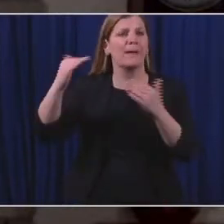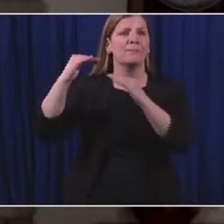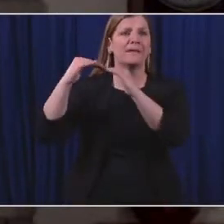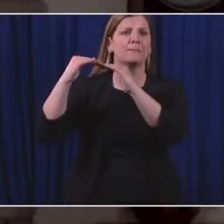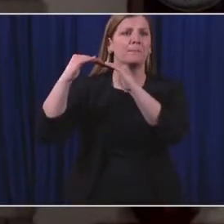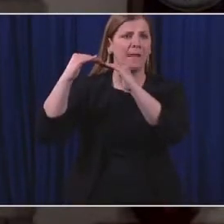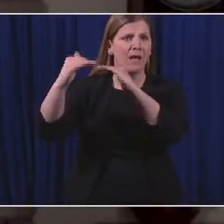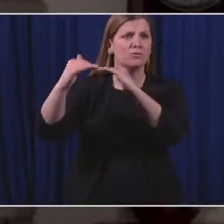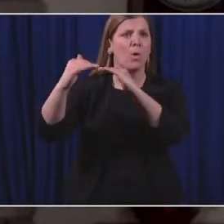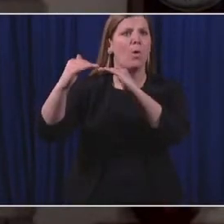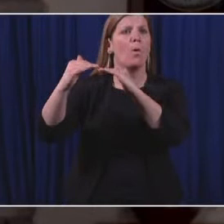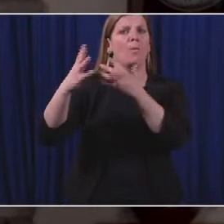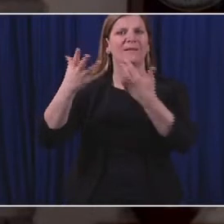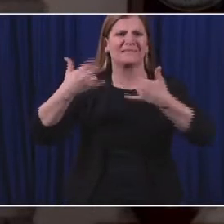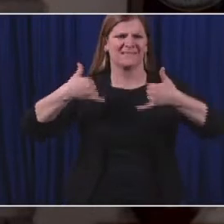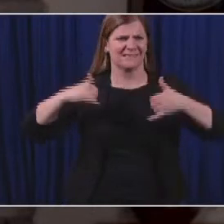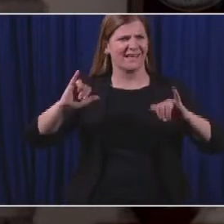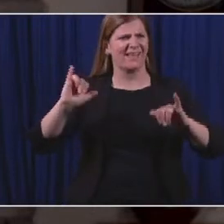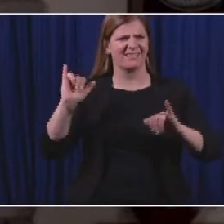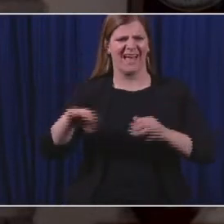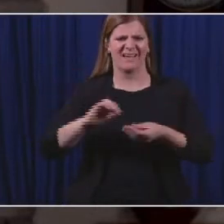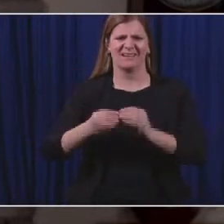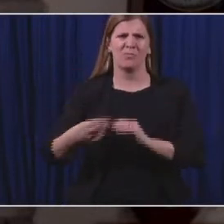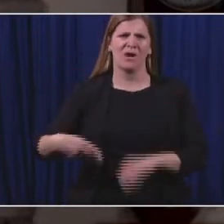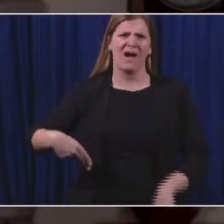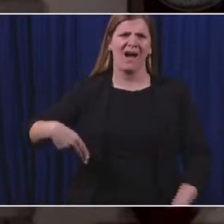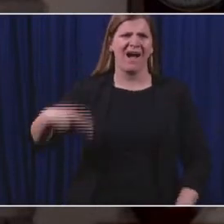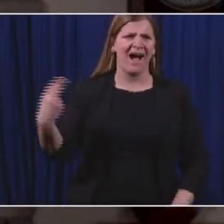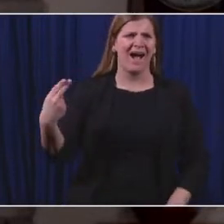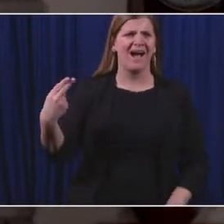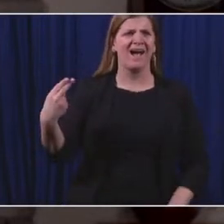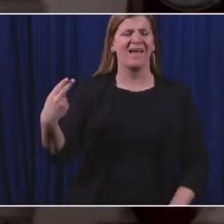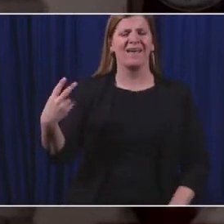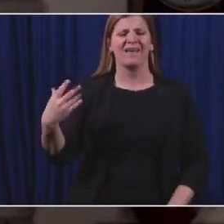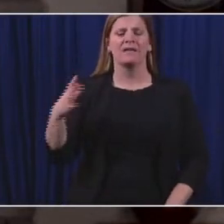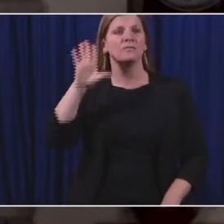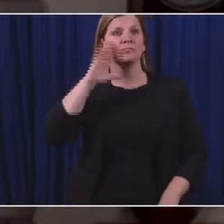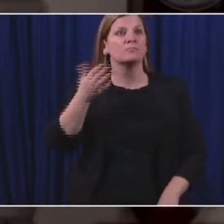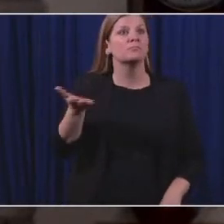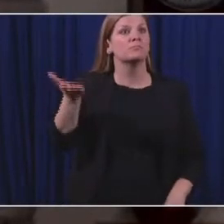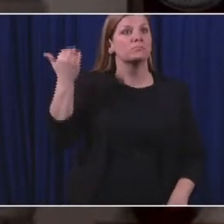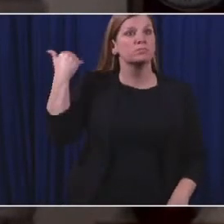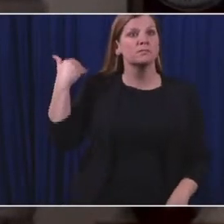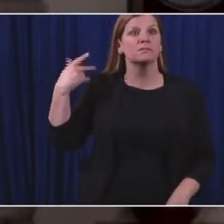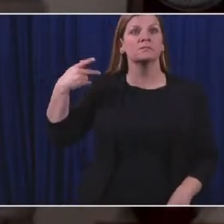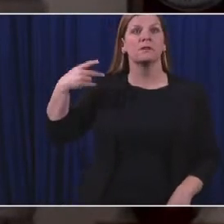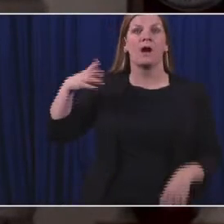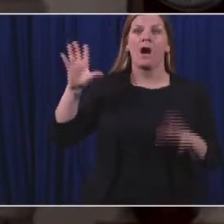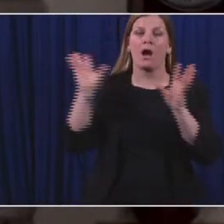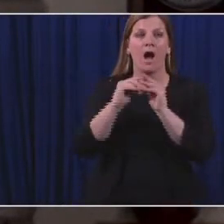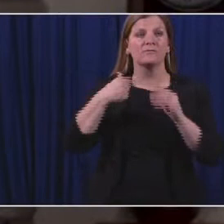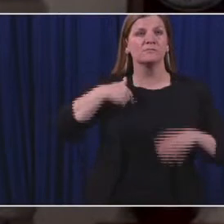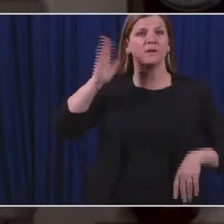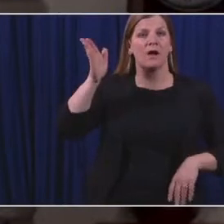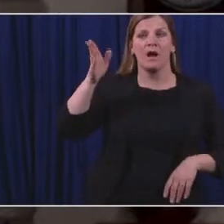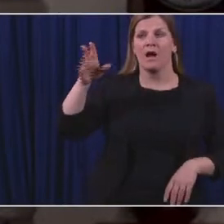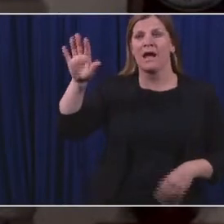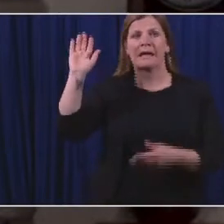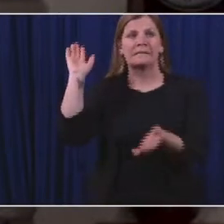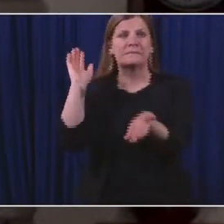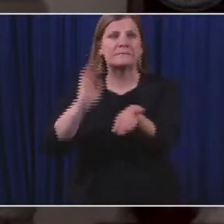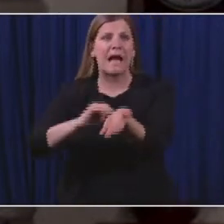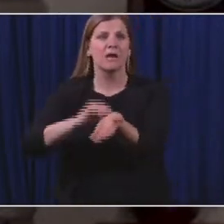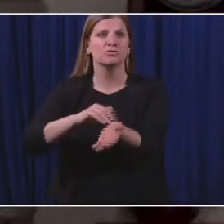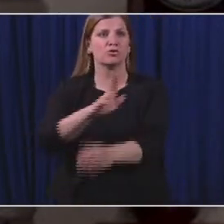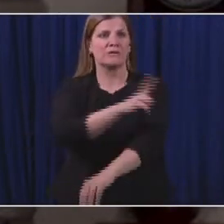As you have heard on this previous press conferences, doctors and hospitals describe this. They have said it's